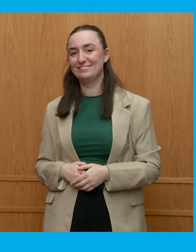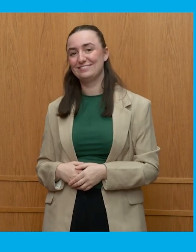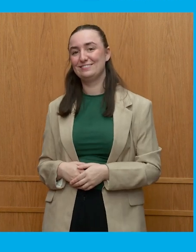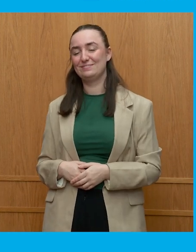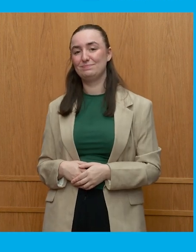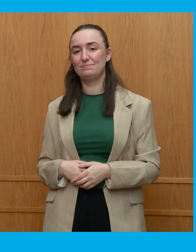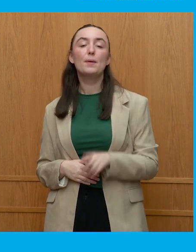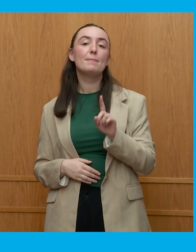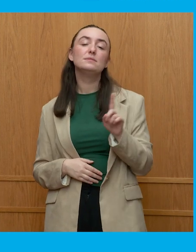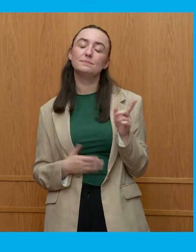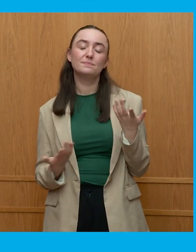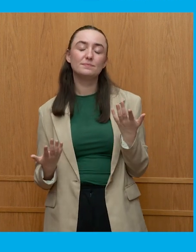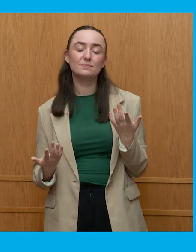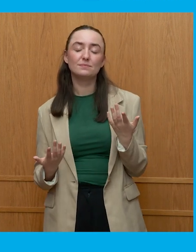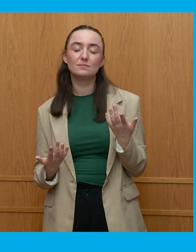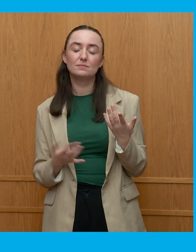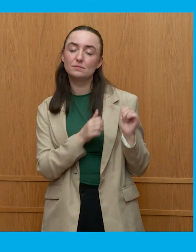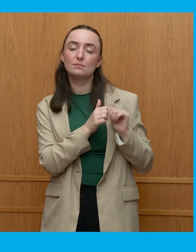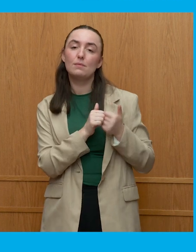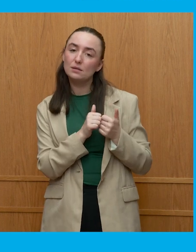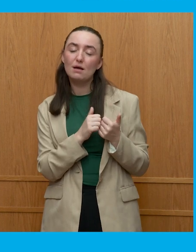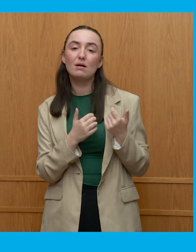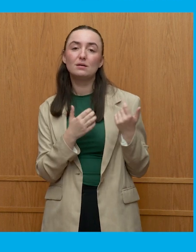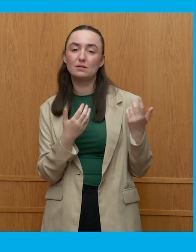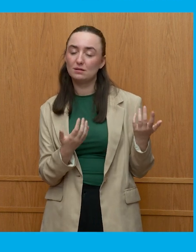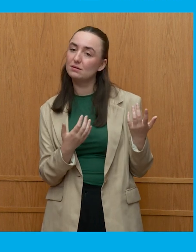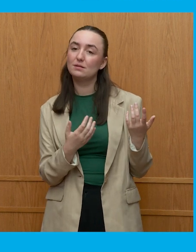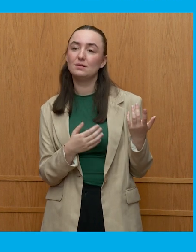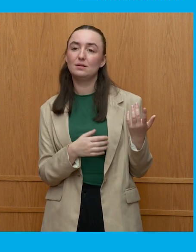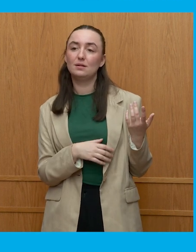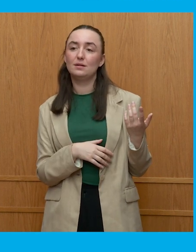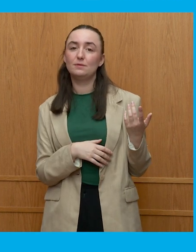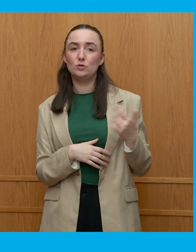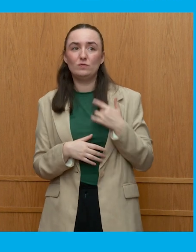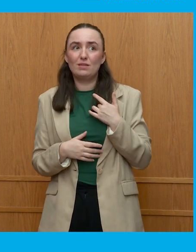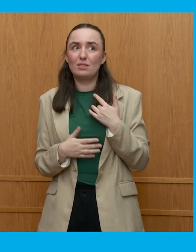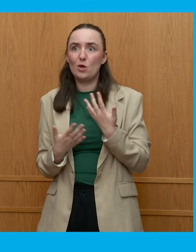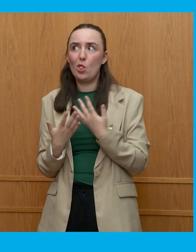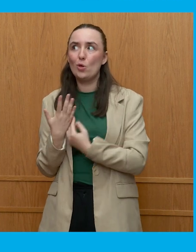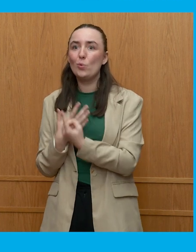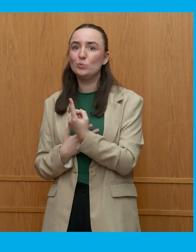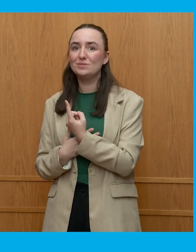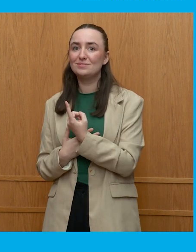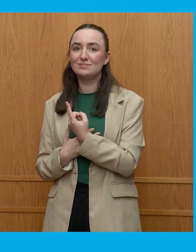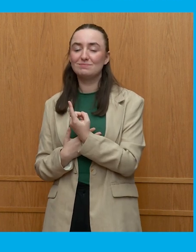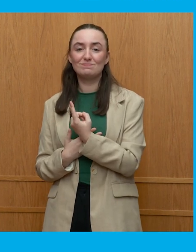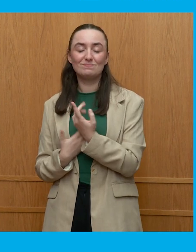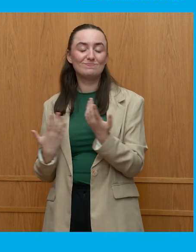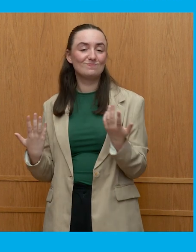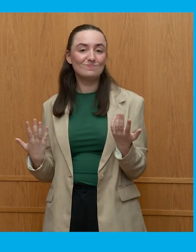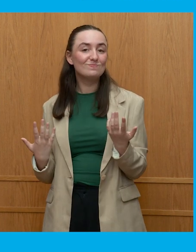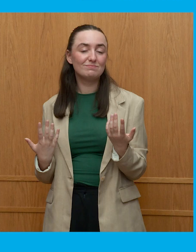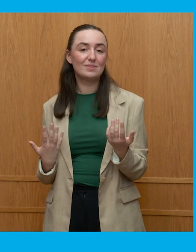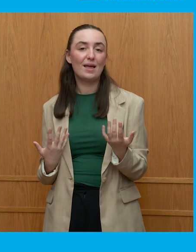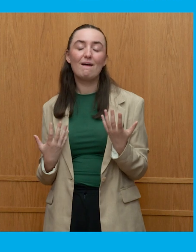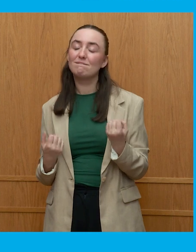a partner, a female partner, or you remain alone, you notice that there is this kind